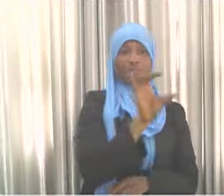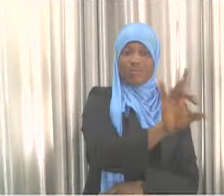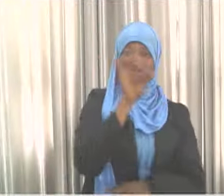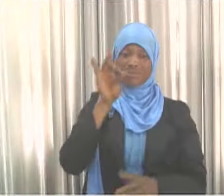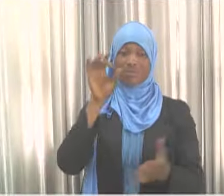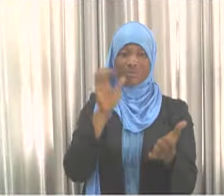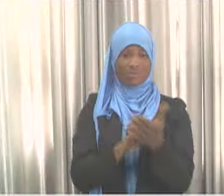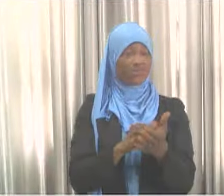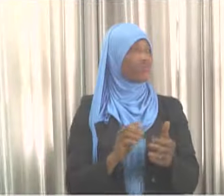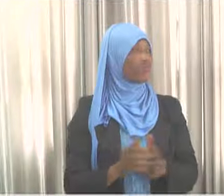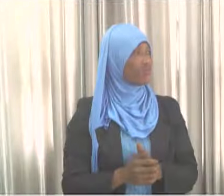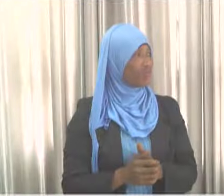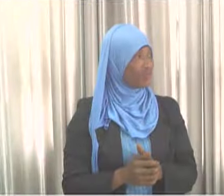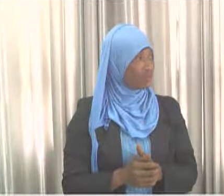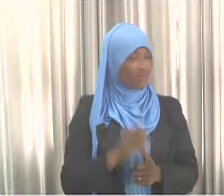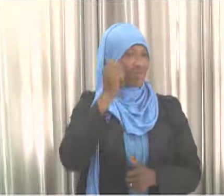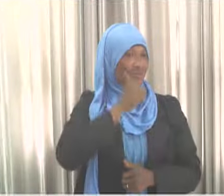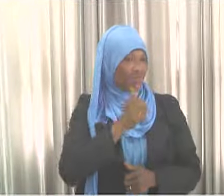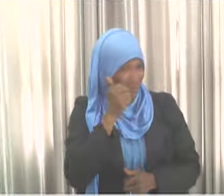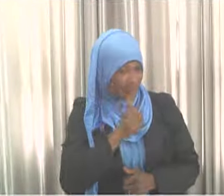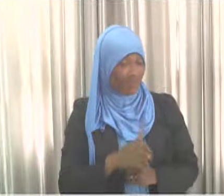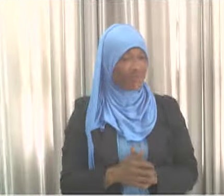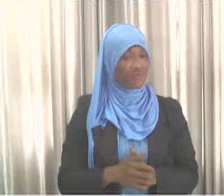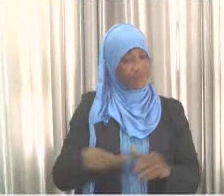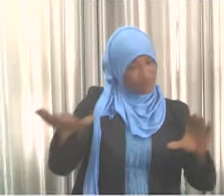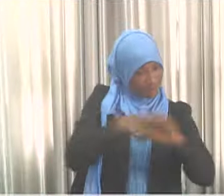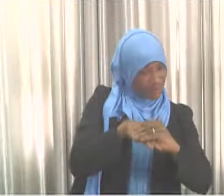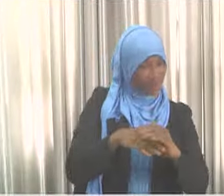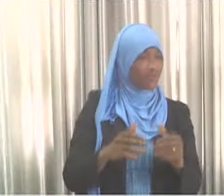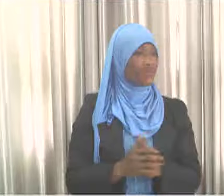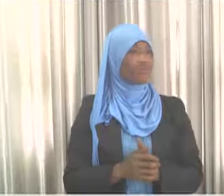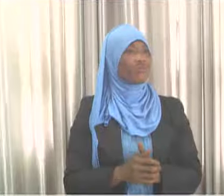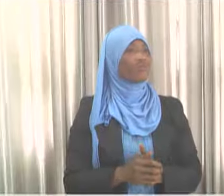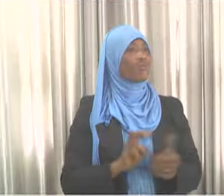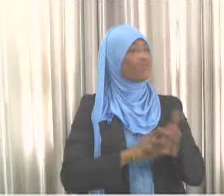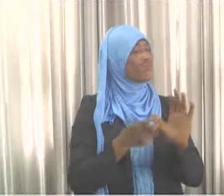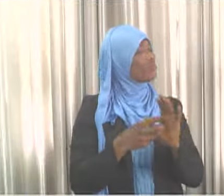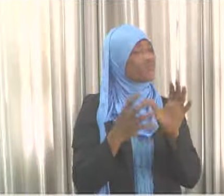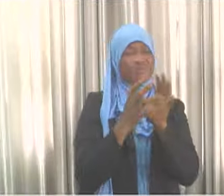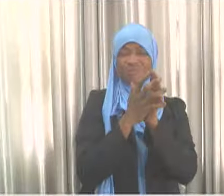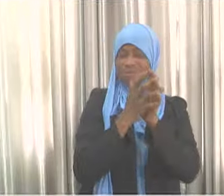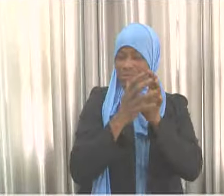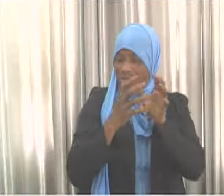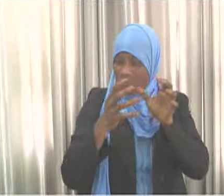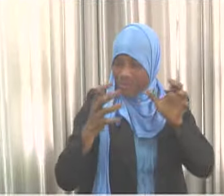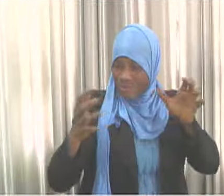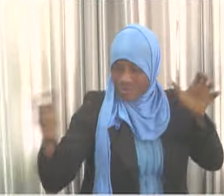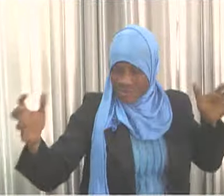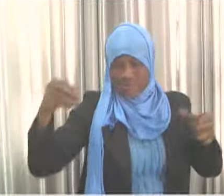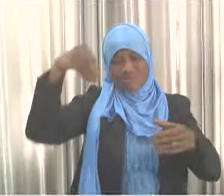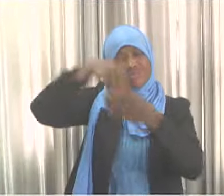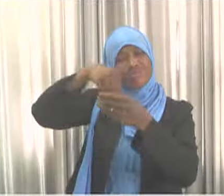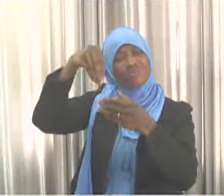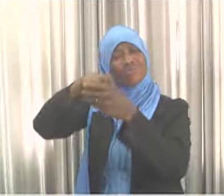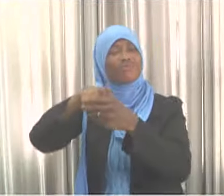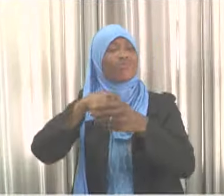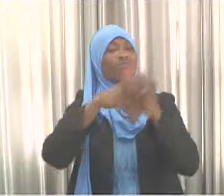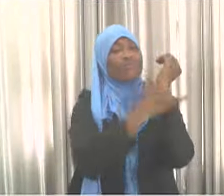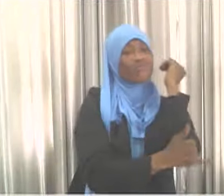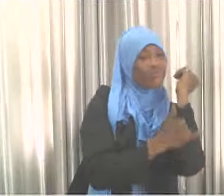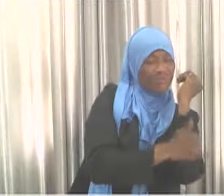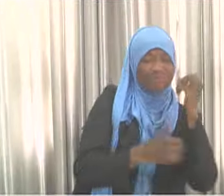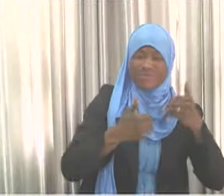800,000 girls. Adolescent girls marry. That one day is huge. And we there among the country there, we get the highest rates of